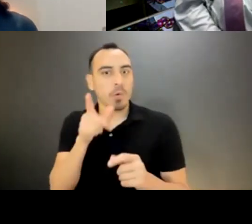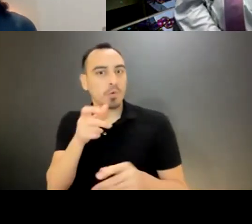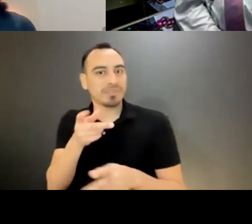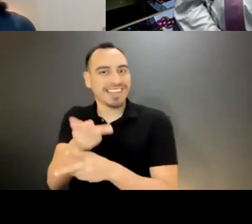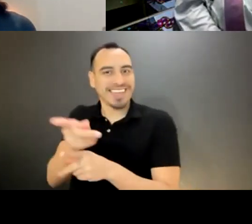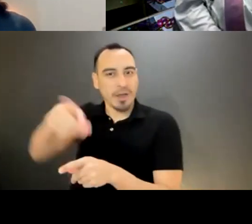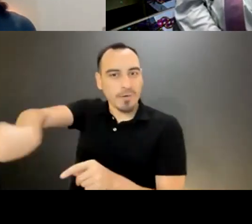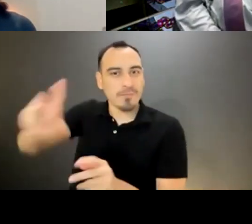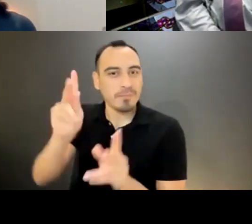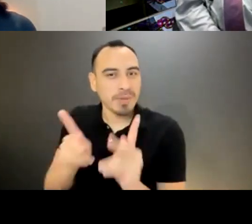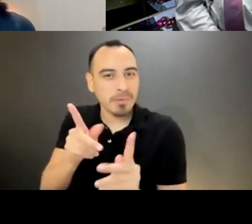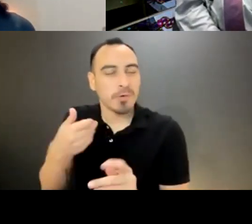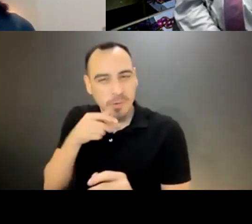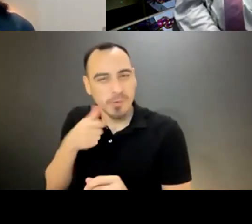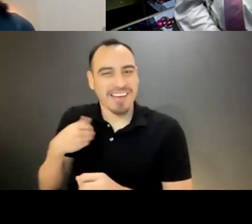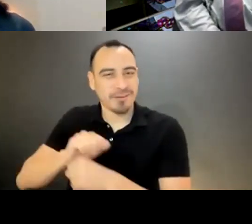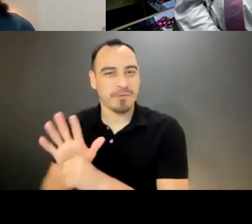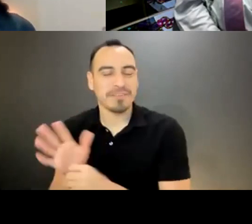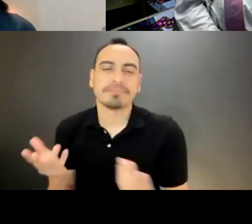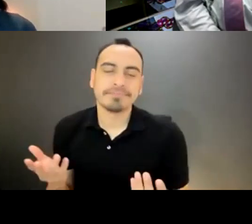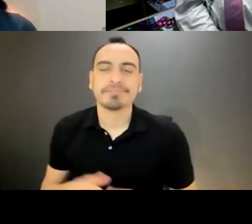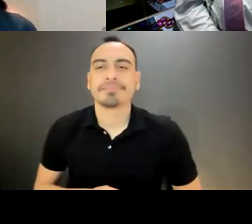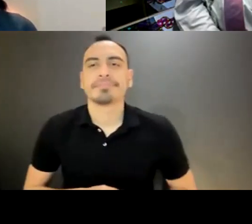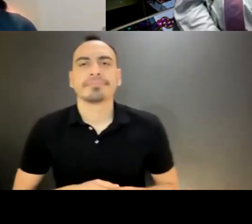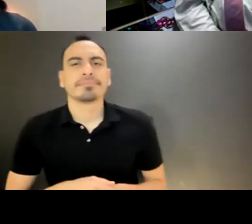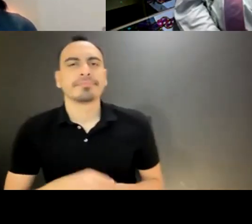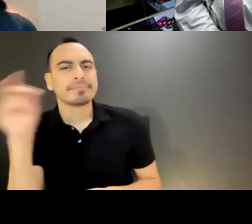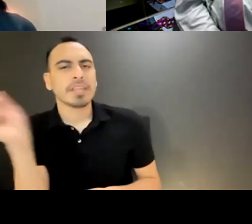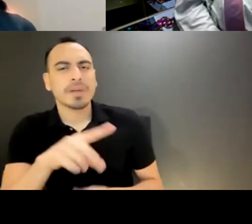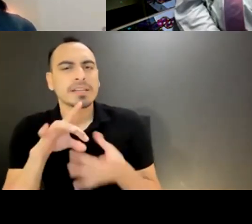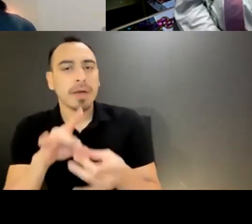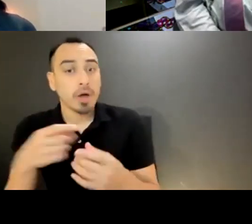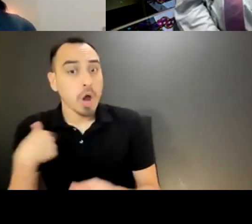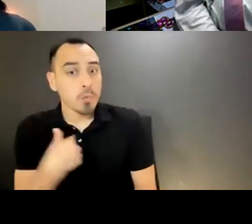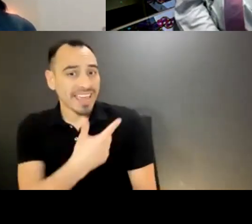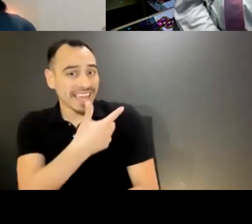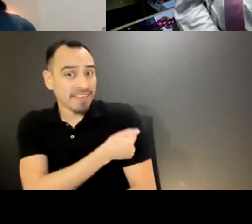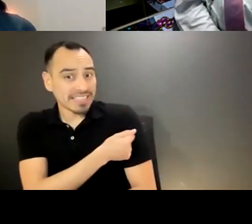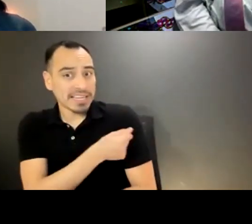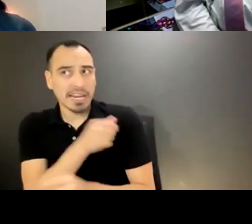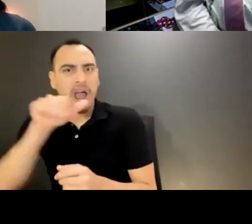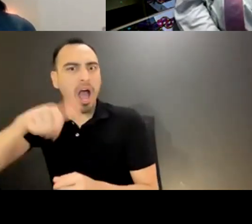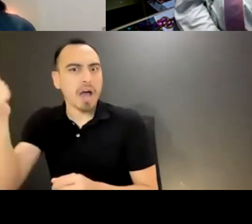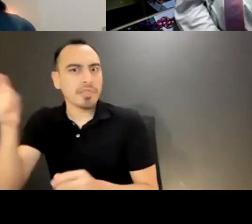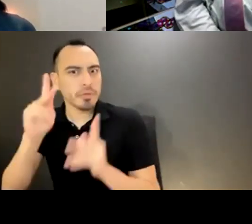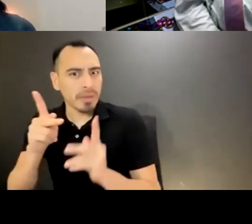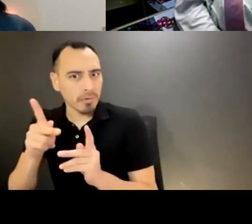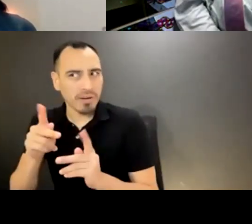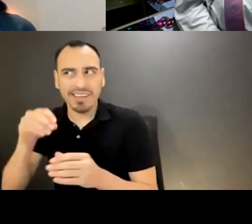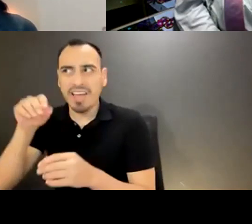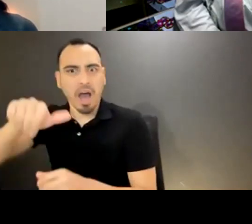Another individual asks, are we vaccinating in other individuals from other counties at the expense of our own population?